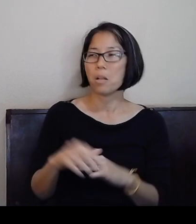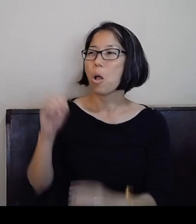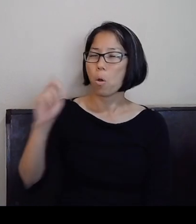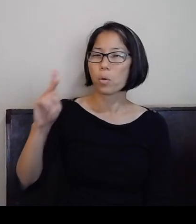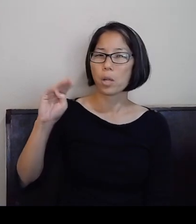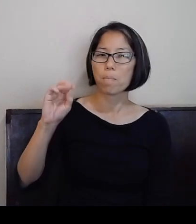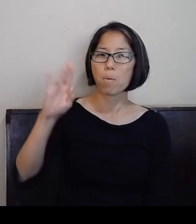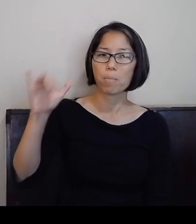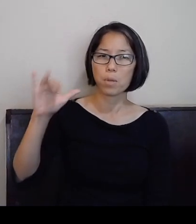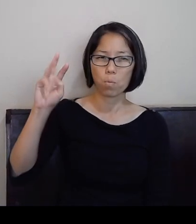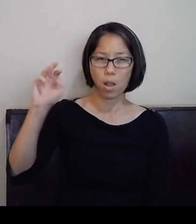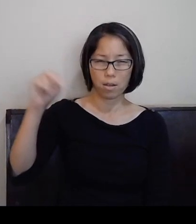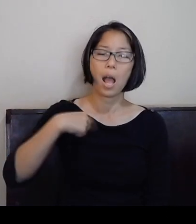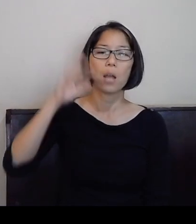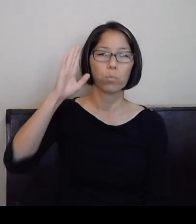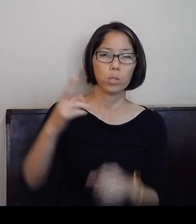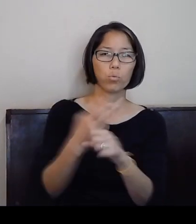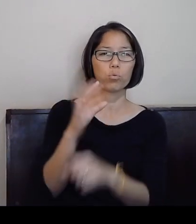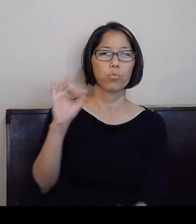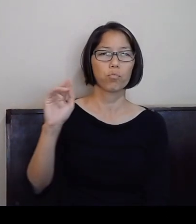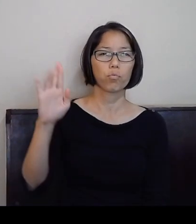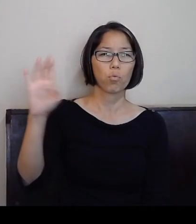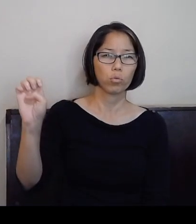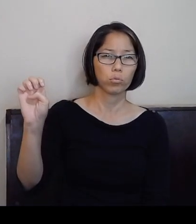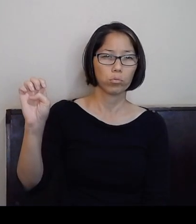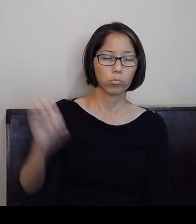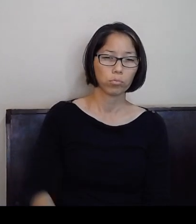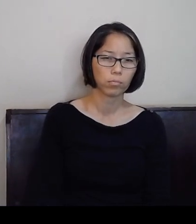Okay, Moby-Wan, I will use the Force.